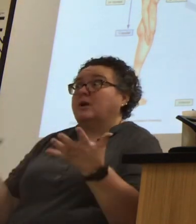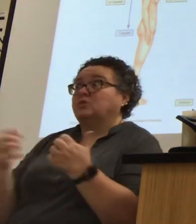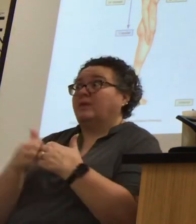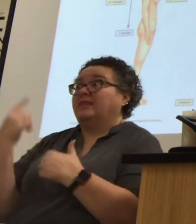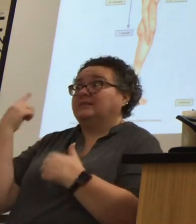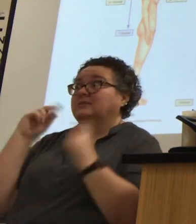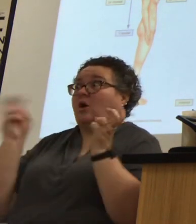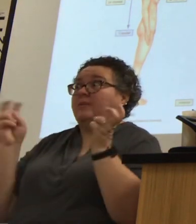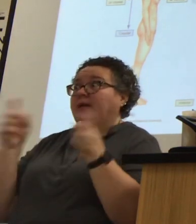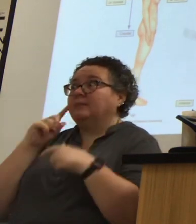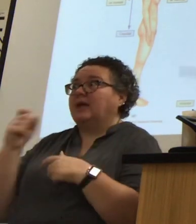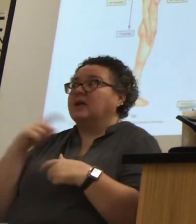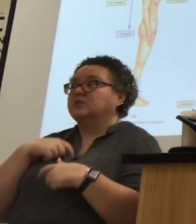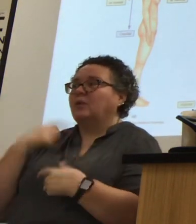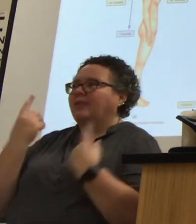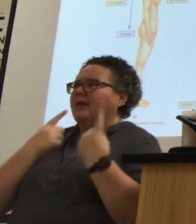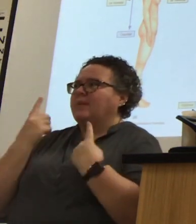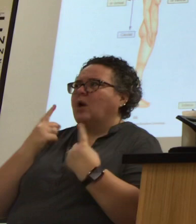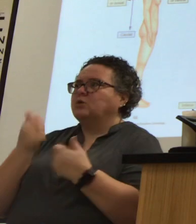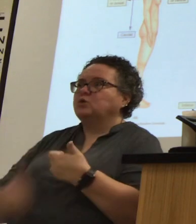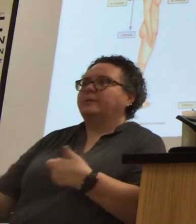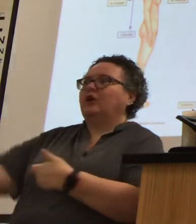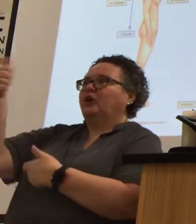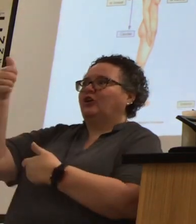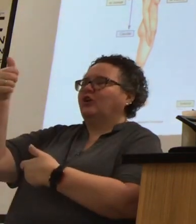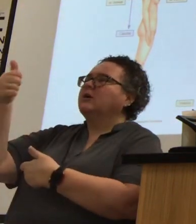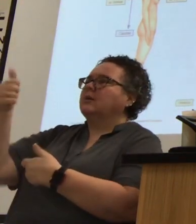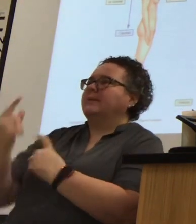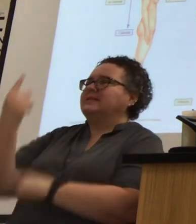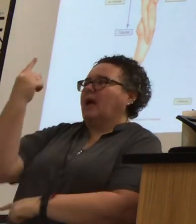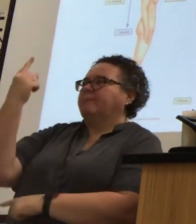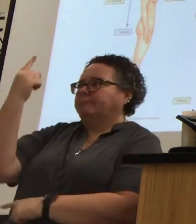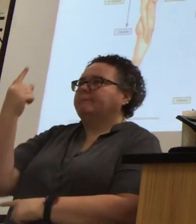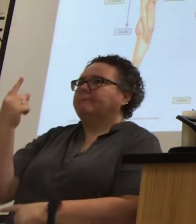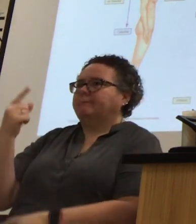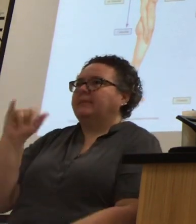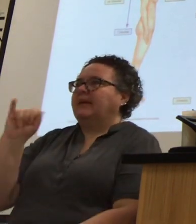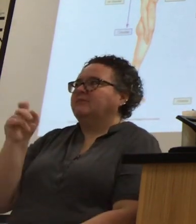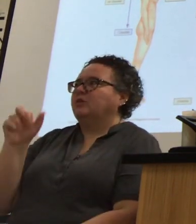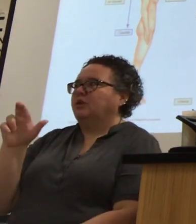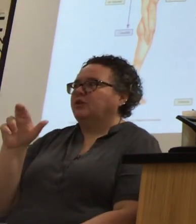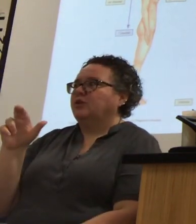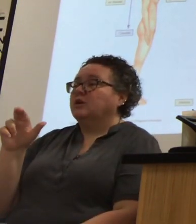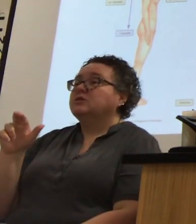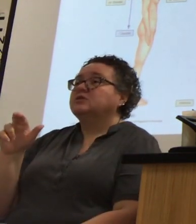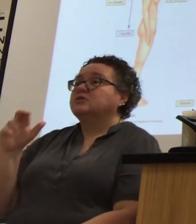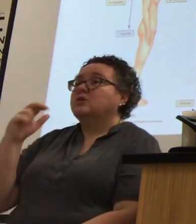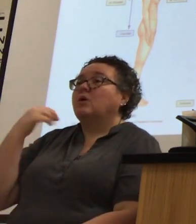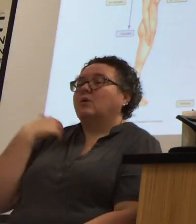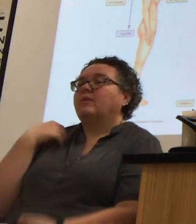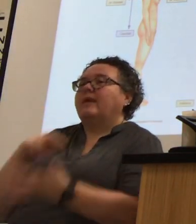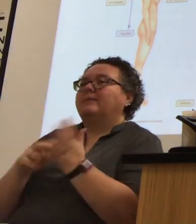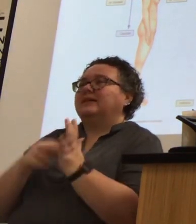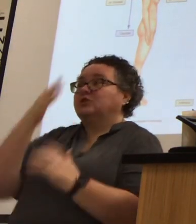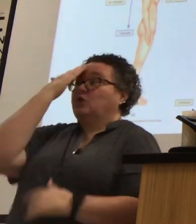Superior is closer to the head, inferior closer to the feet. Superior to inferior.